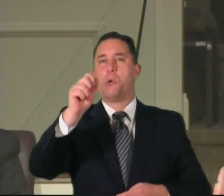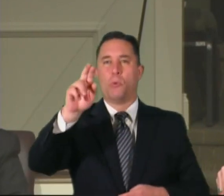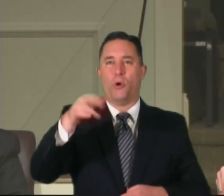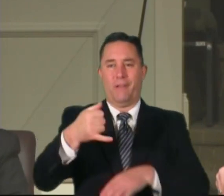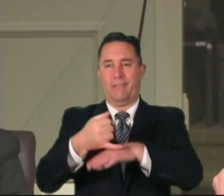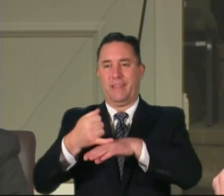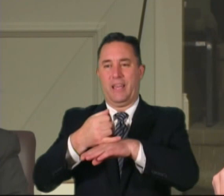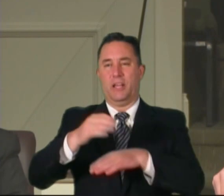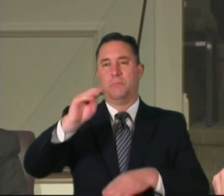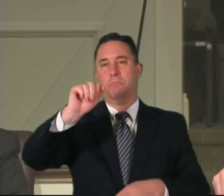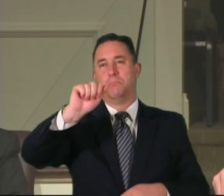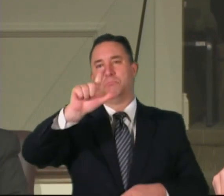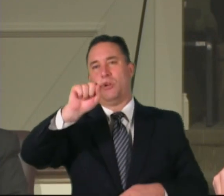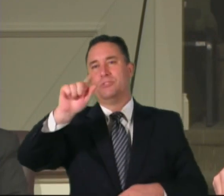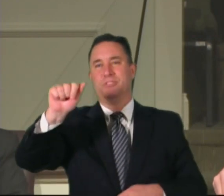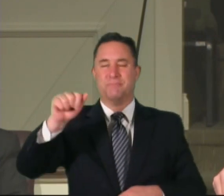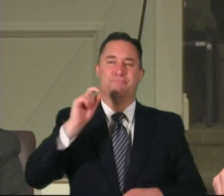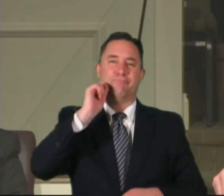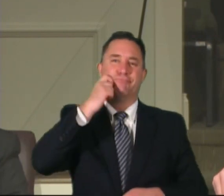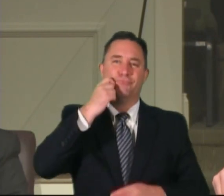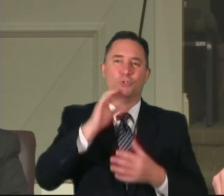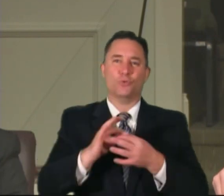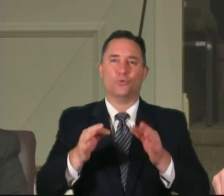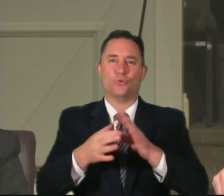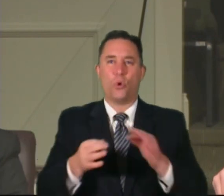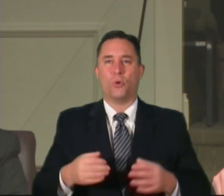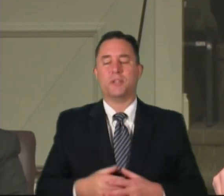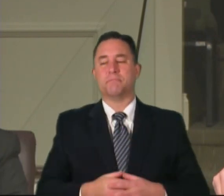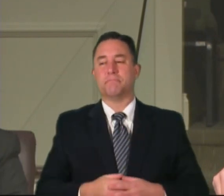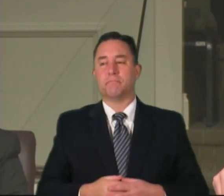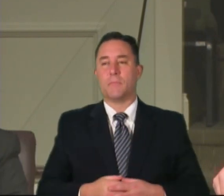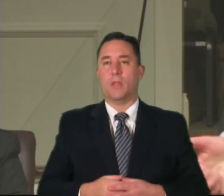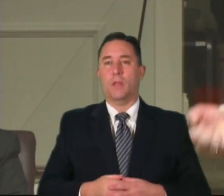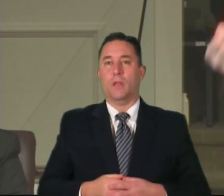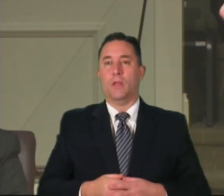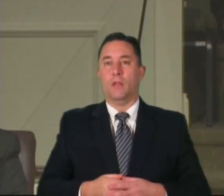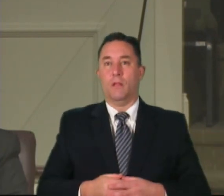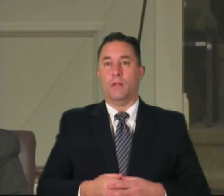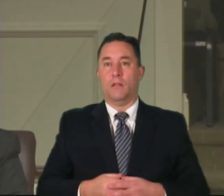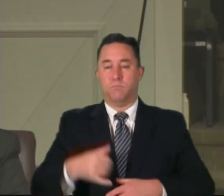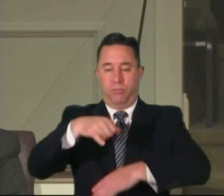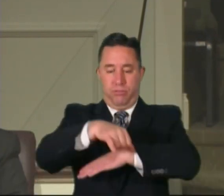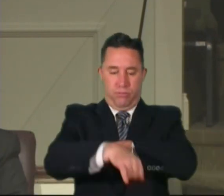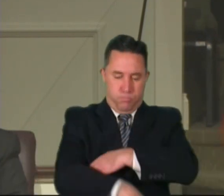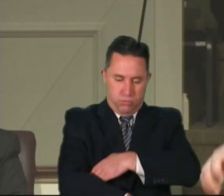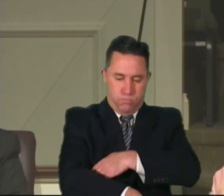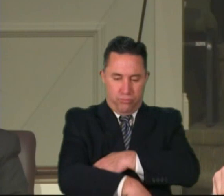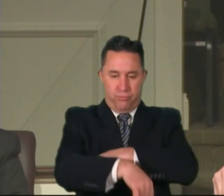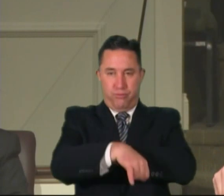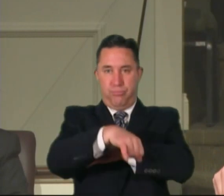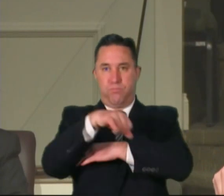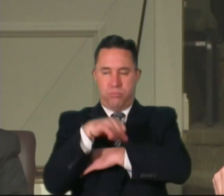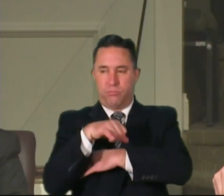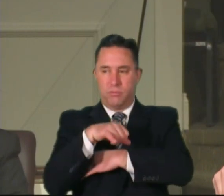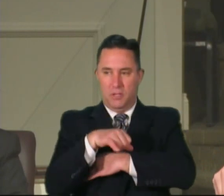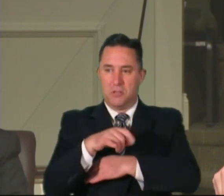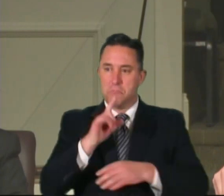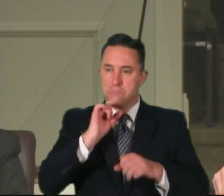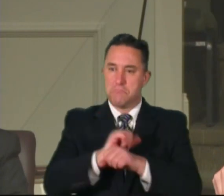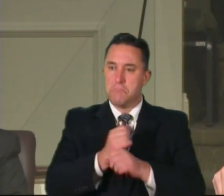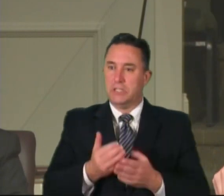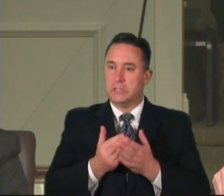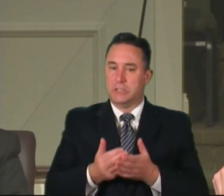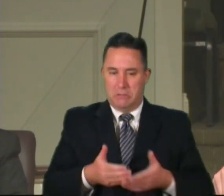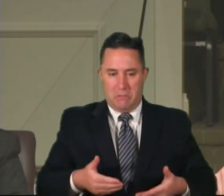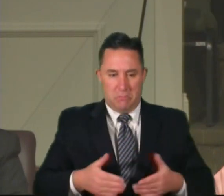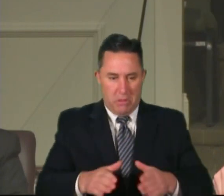the island of Malta. It's kind of a neat story there. And when they had taken up the anchors, they committed themselves into the sea and